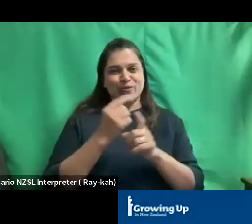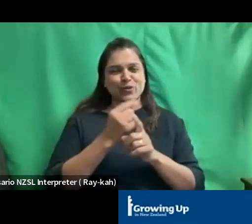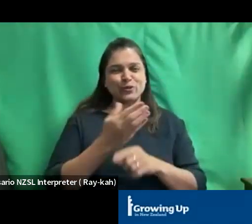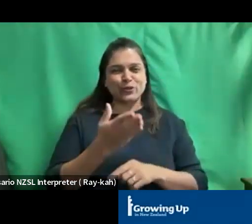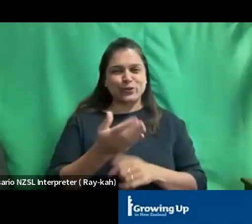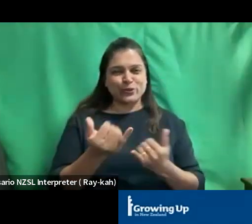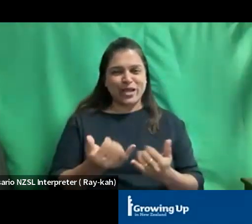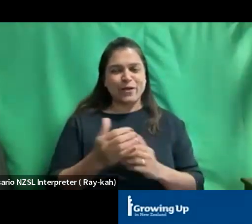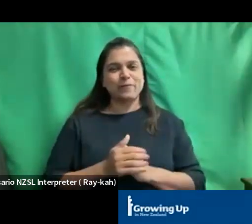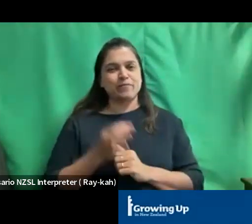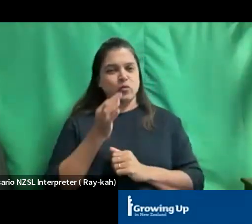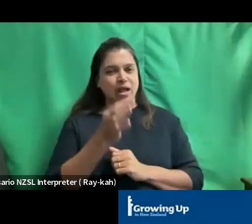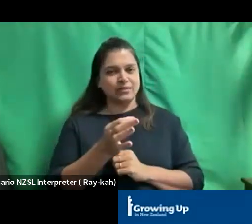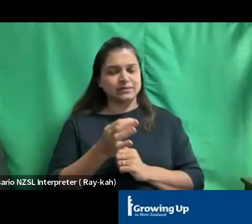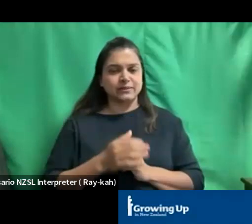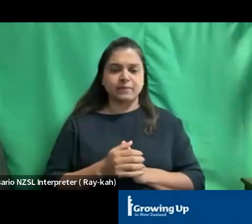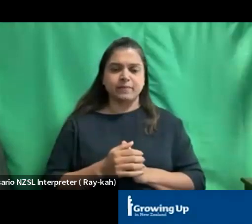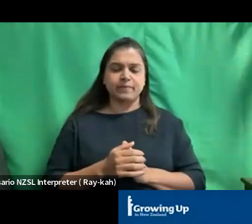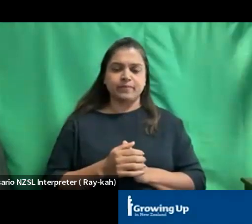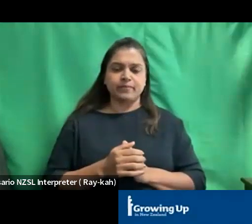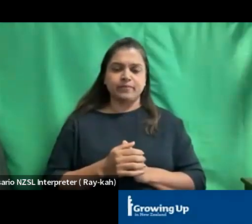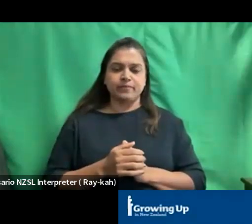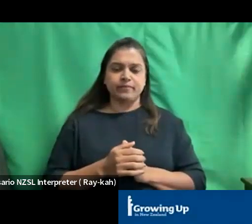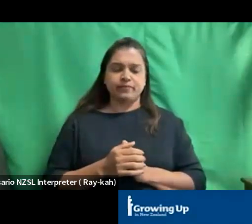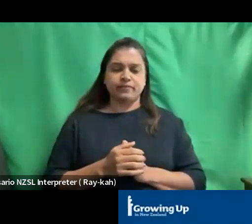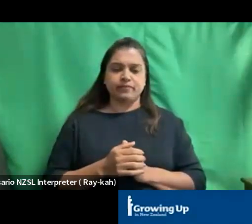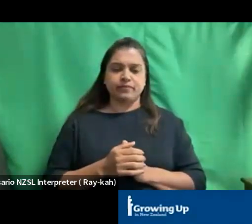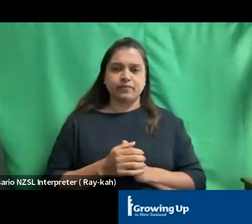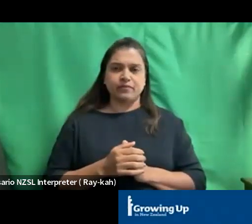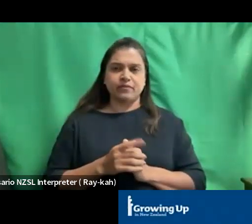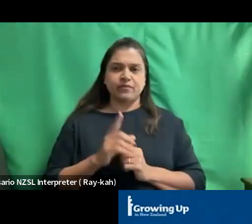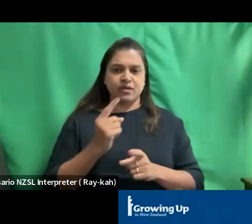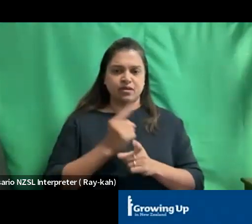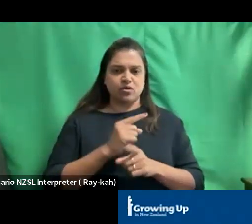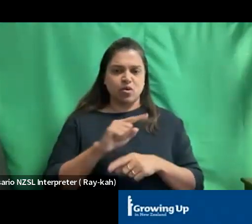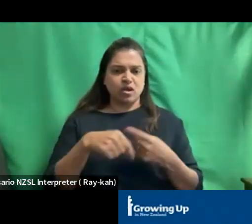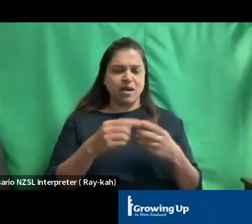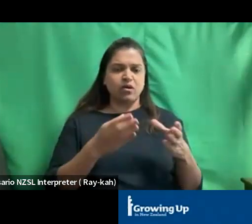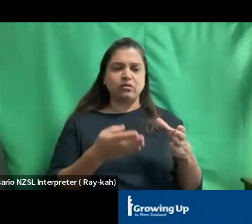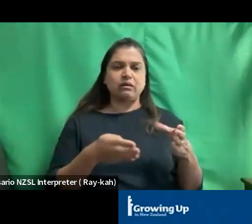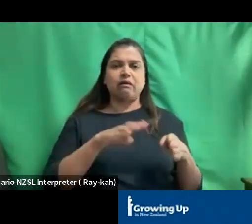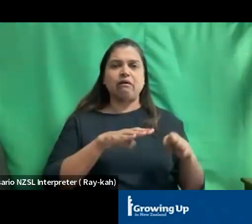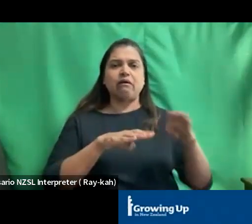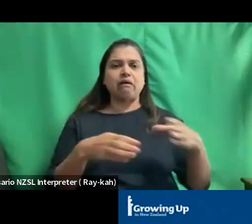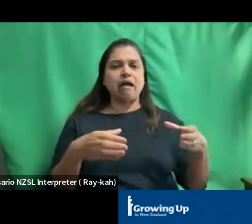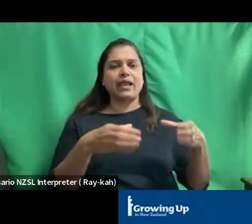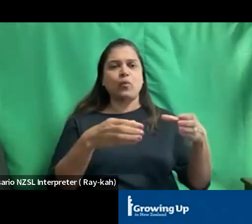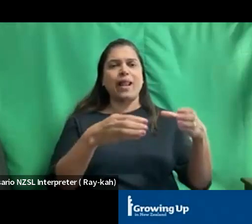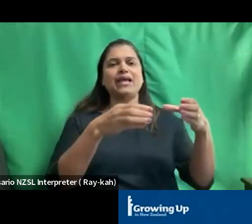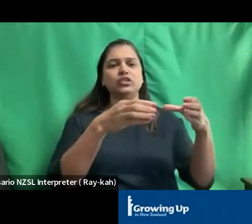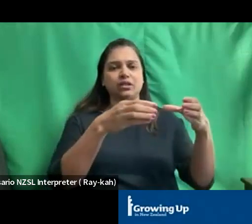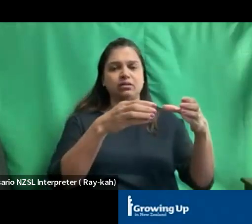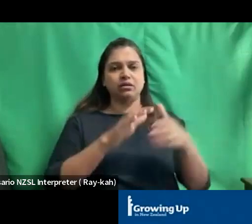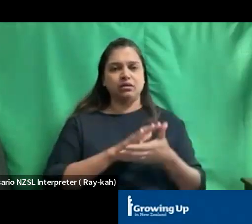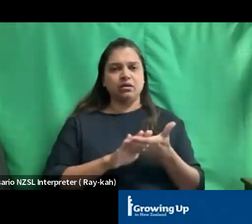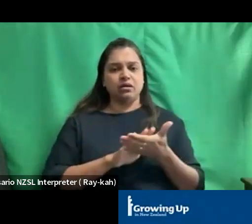I think this idea of accumulation, you know, that is a very strong part of the methodology and the